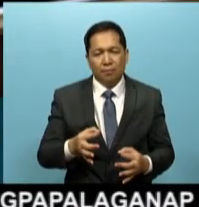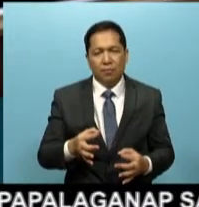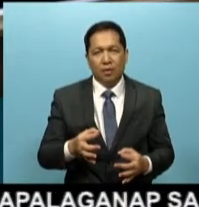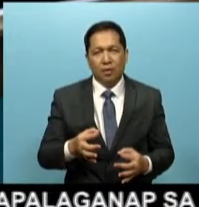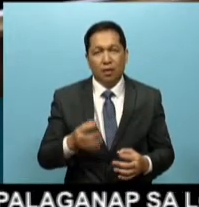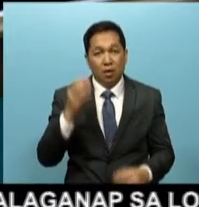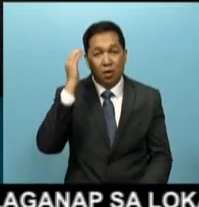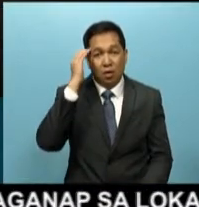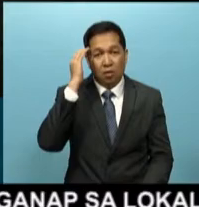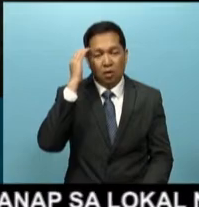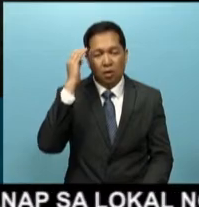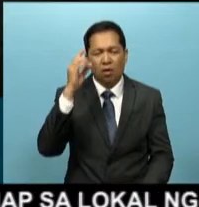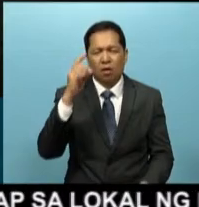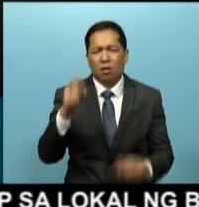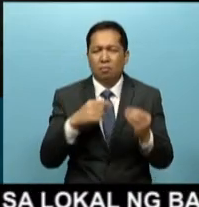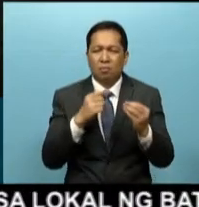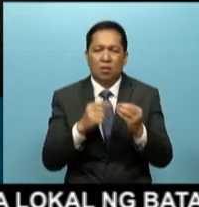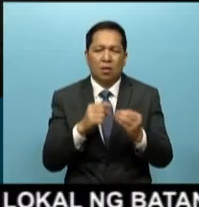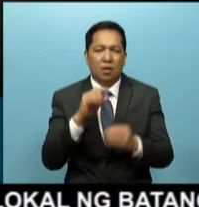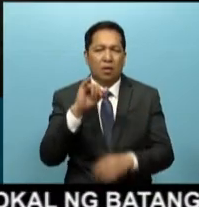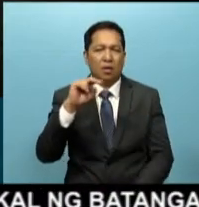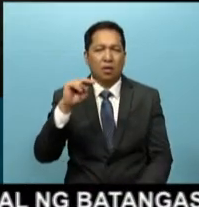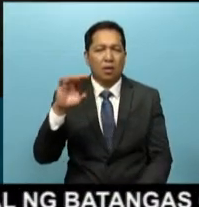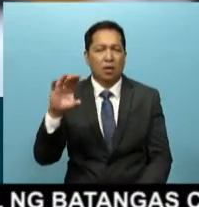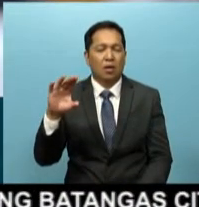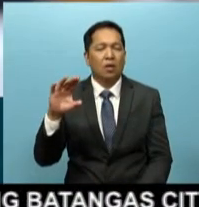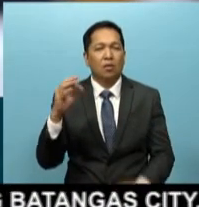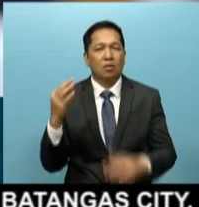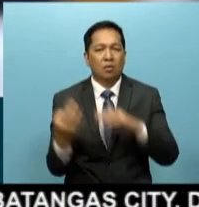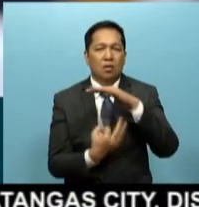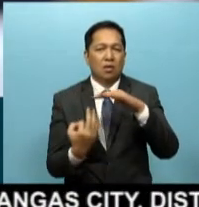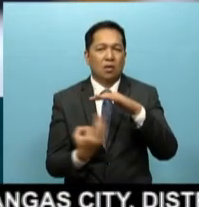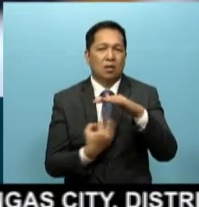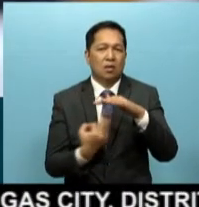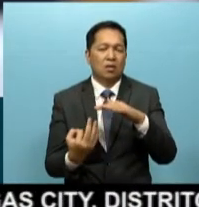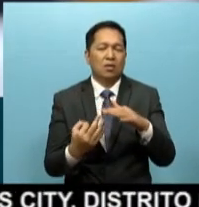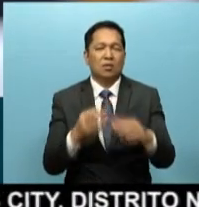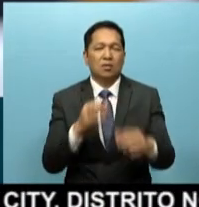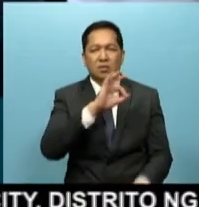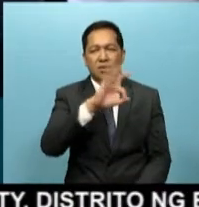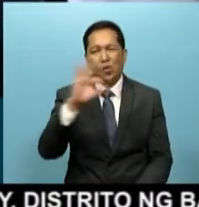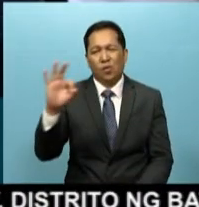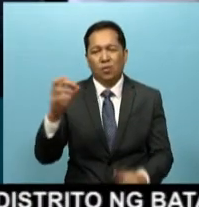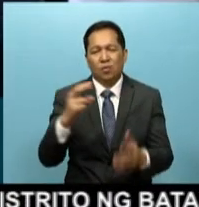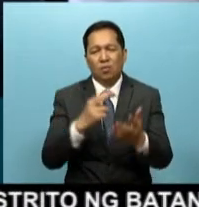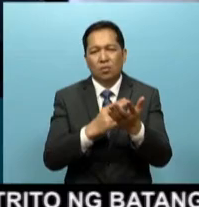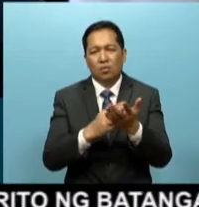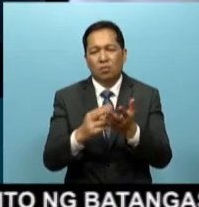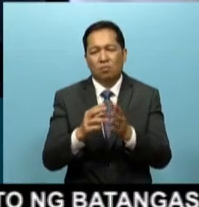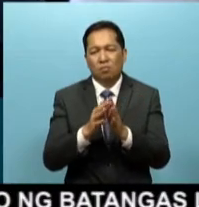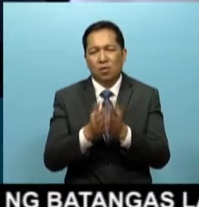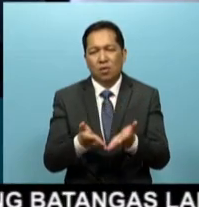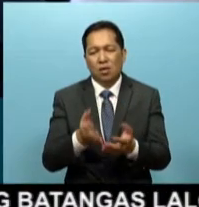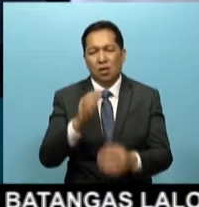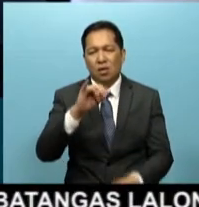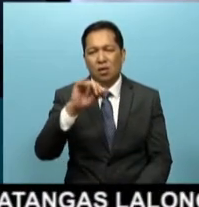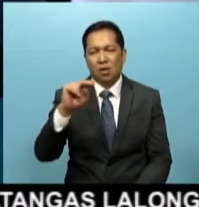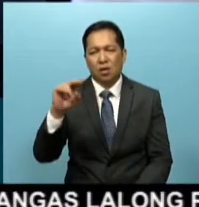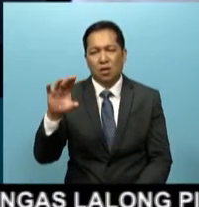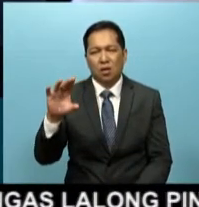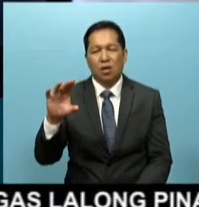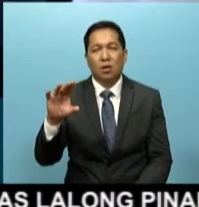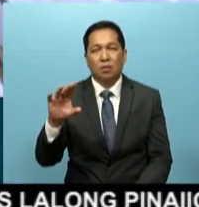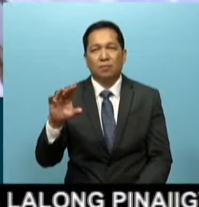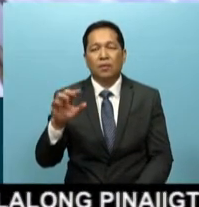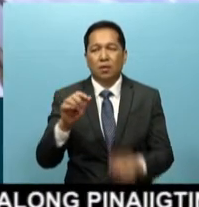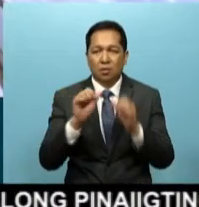Christ. After examining the fundamental teachings of the Church and by attending the worship services for a sufficient period of